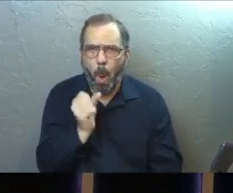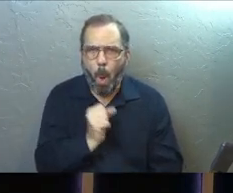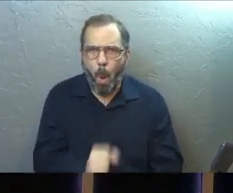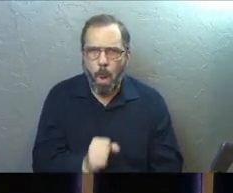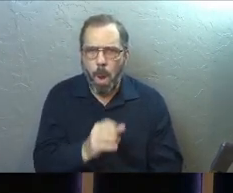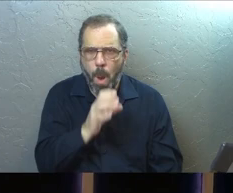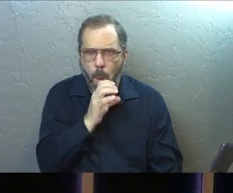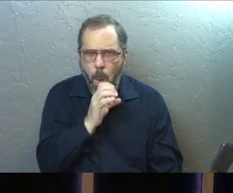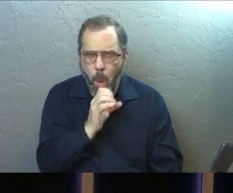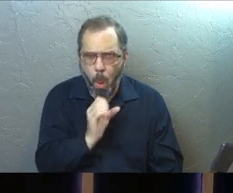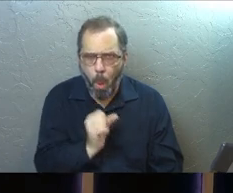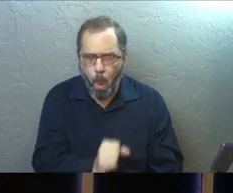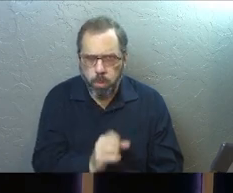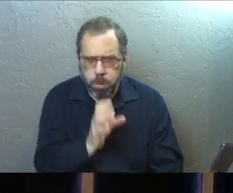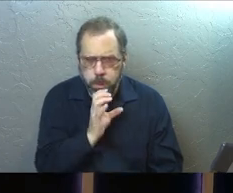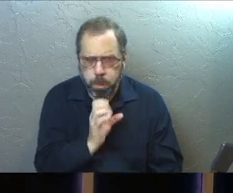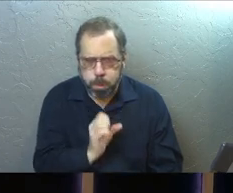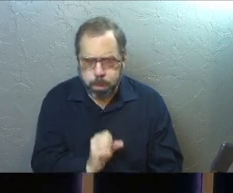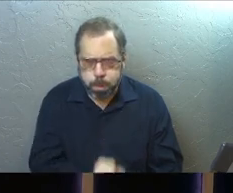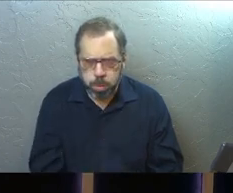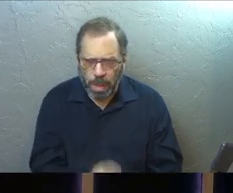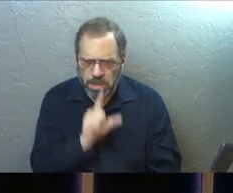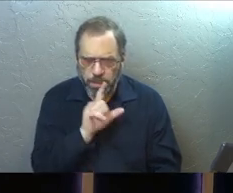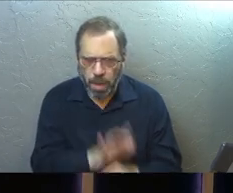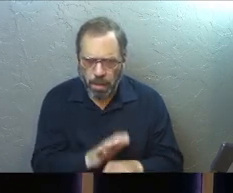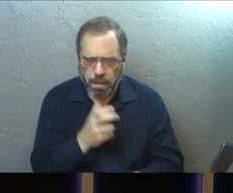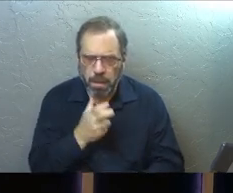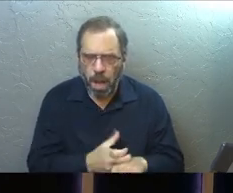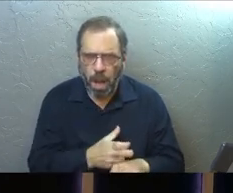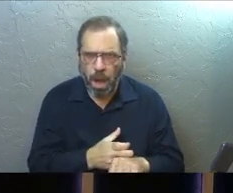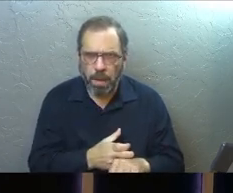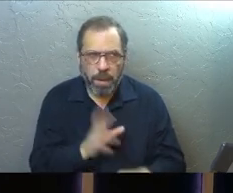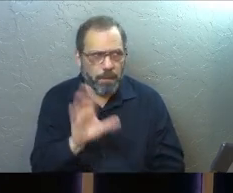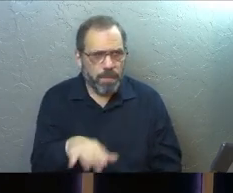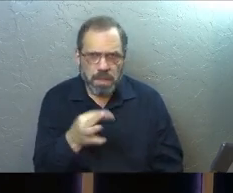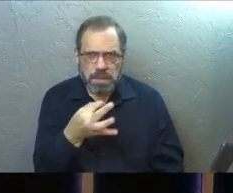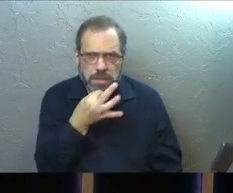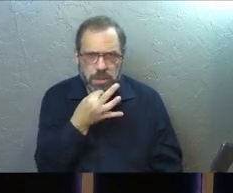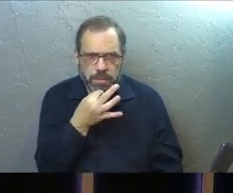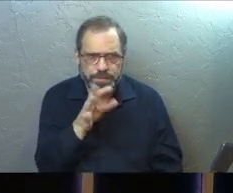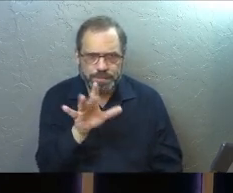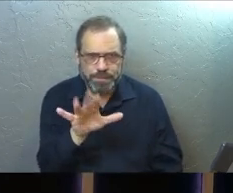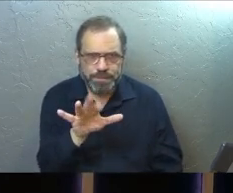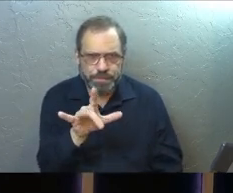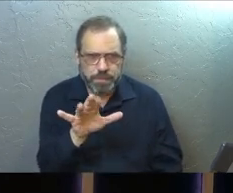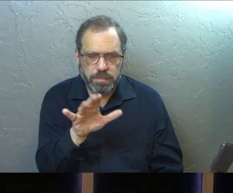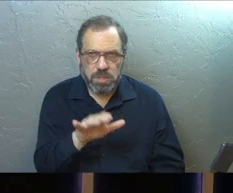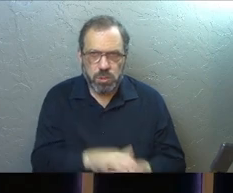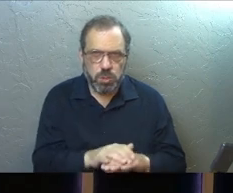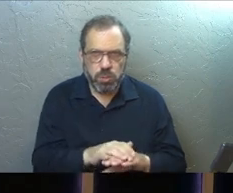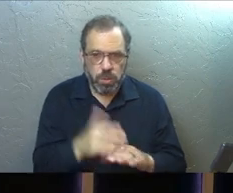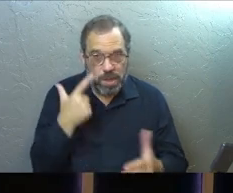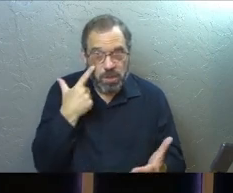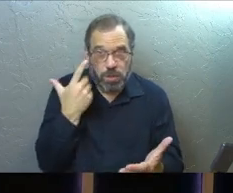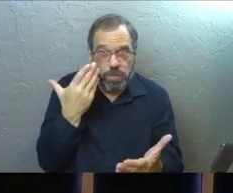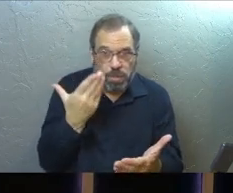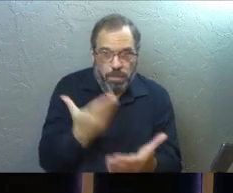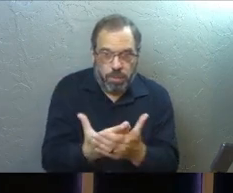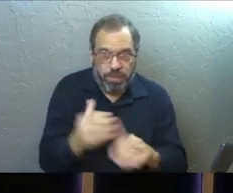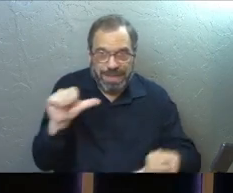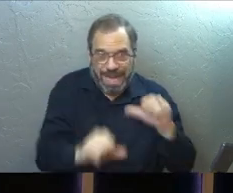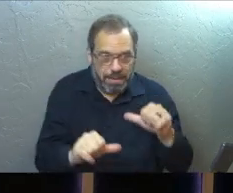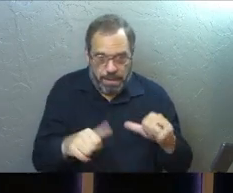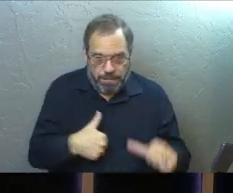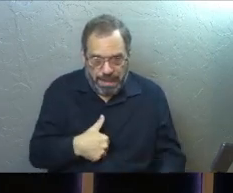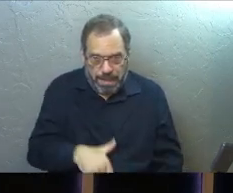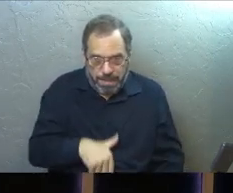the promise is to believe. Because we're about to walk out of the scientific possibility that we can